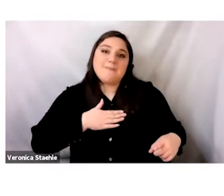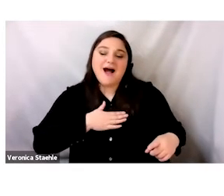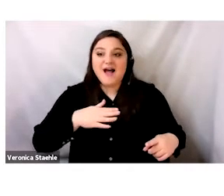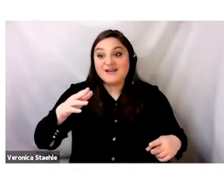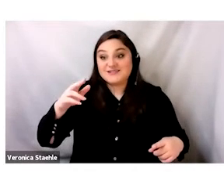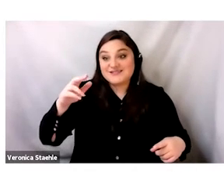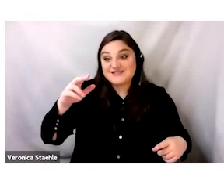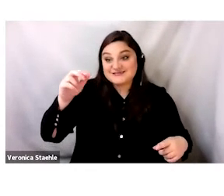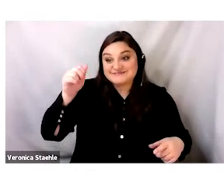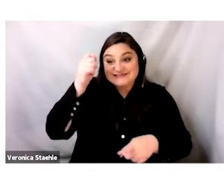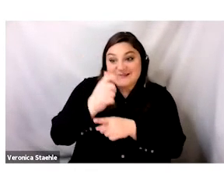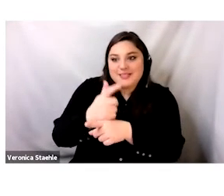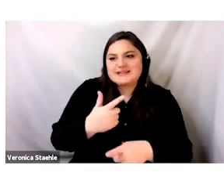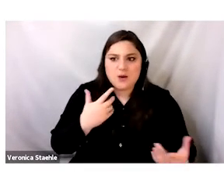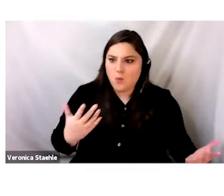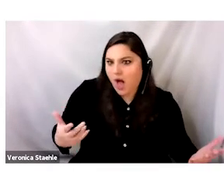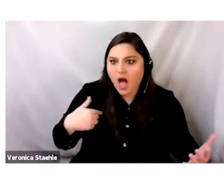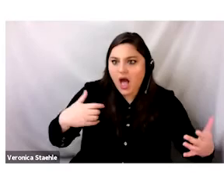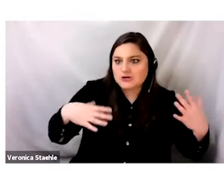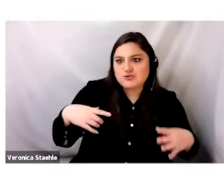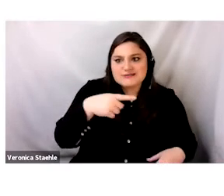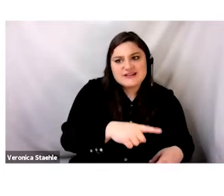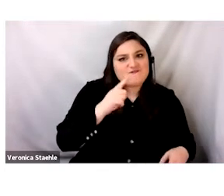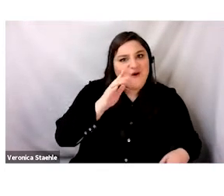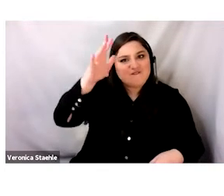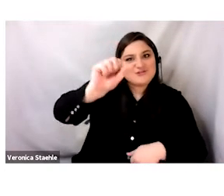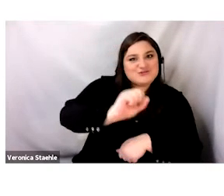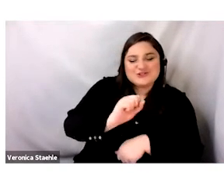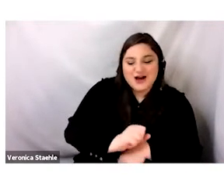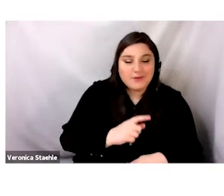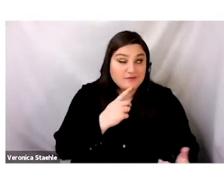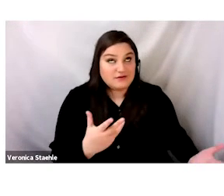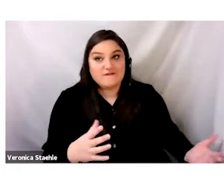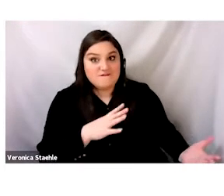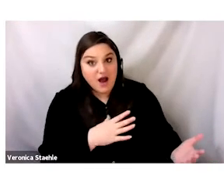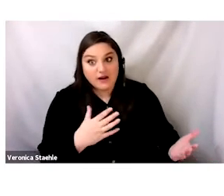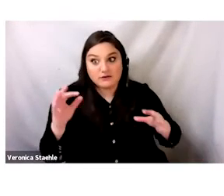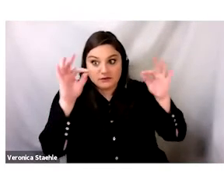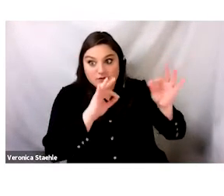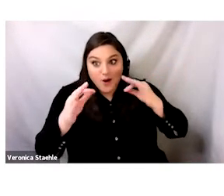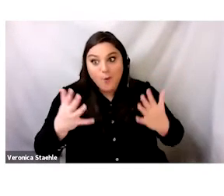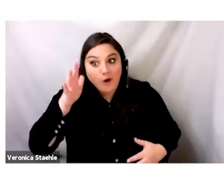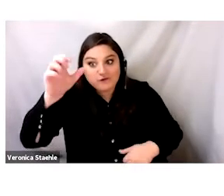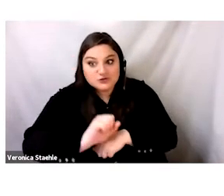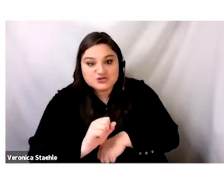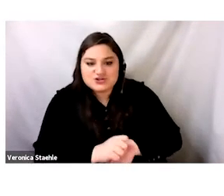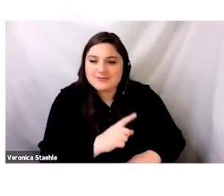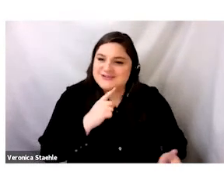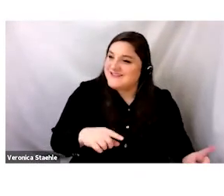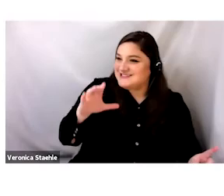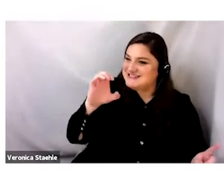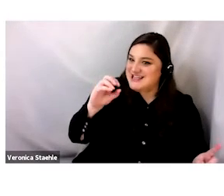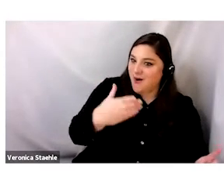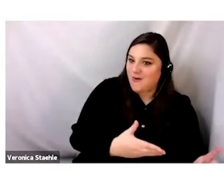I'm like, well, what is his future position? She's like, a CEO. And I looked at her and I said, am I not a